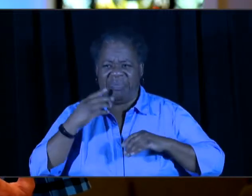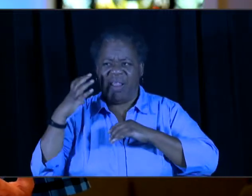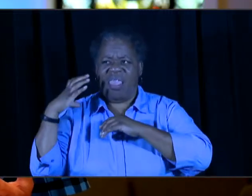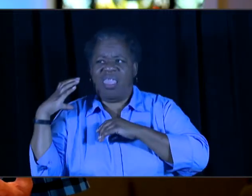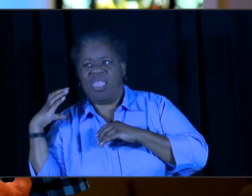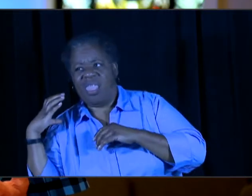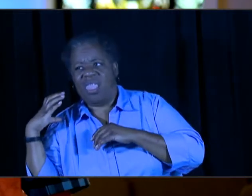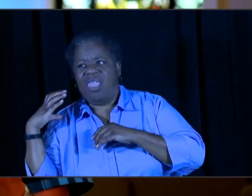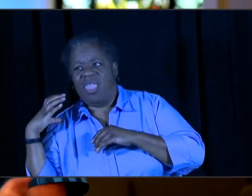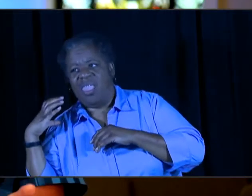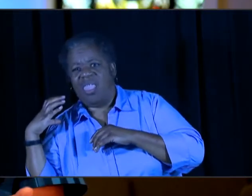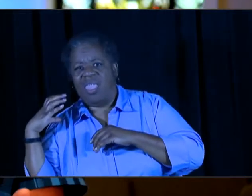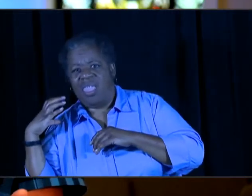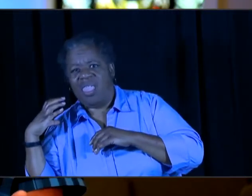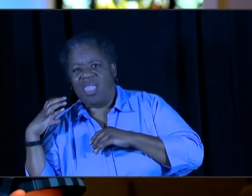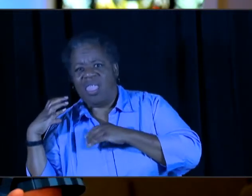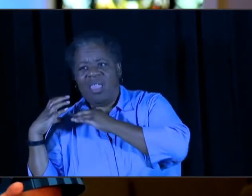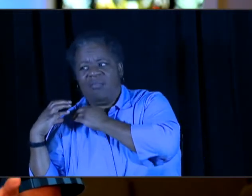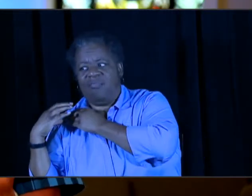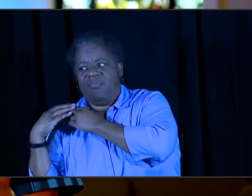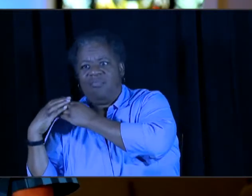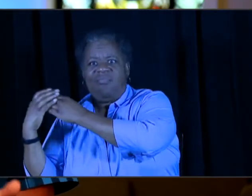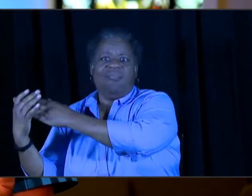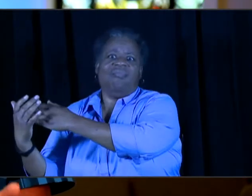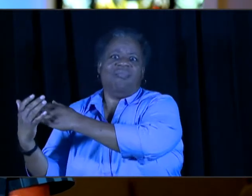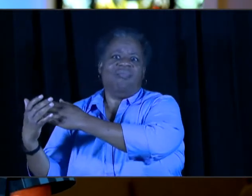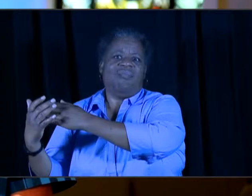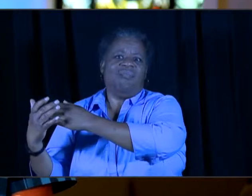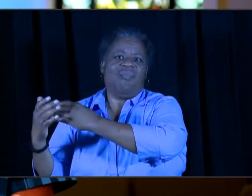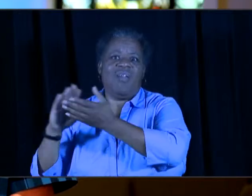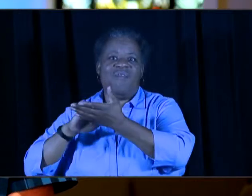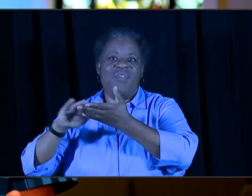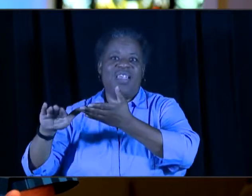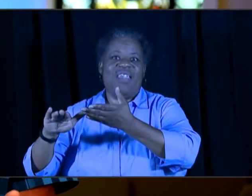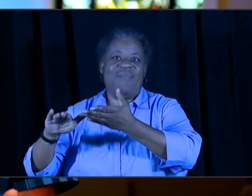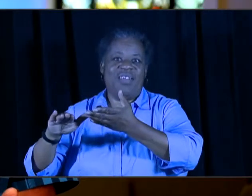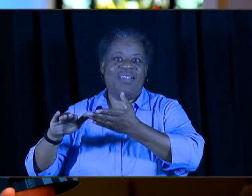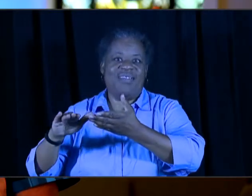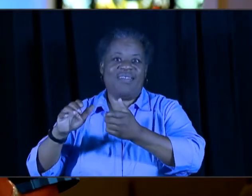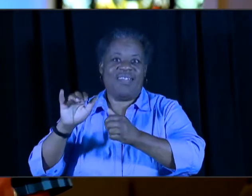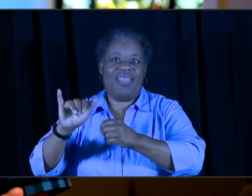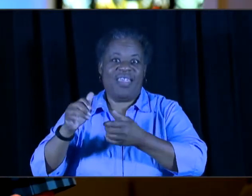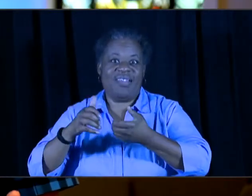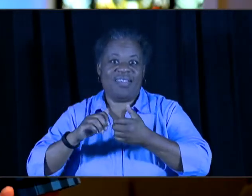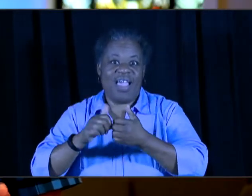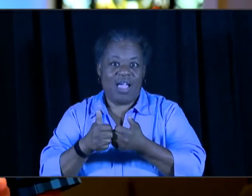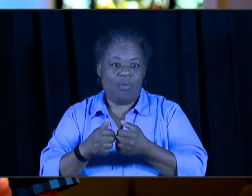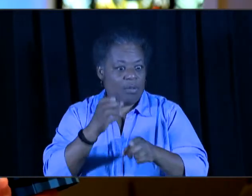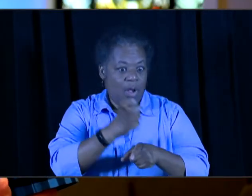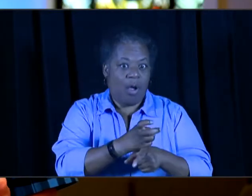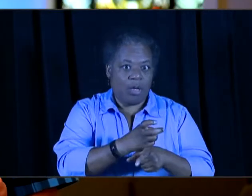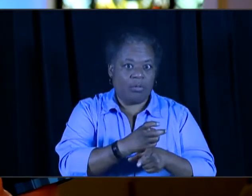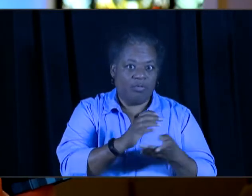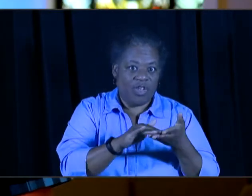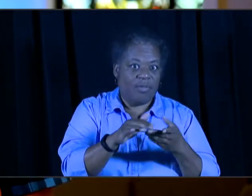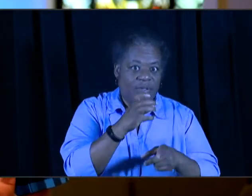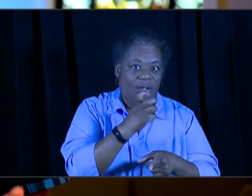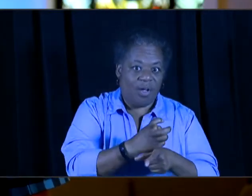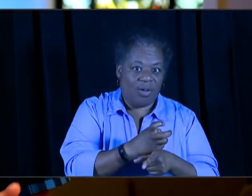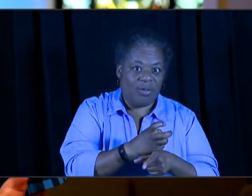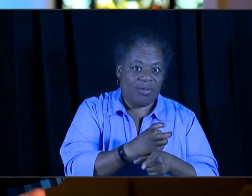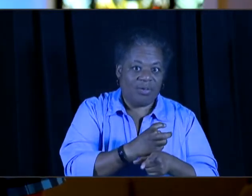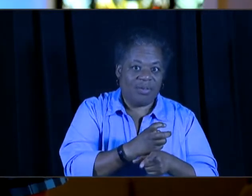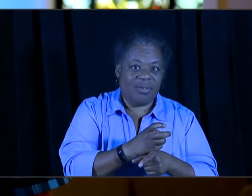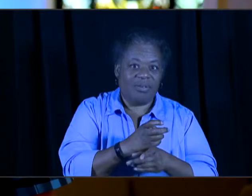time? Forgiveness is the only way. It's hard. It will